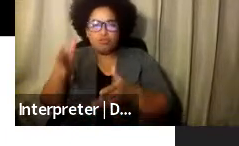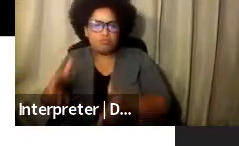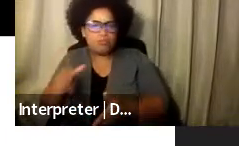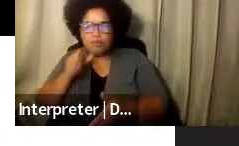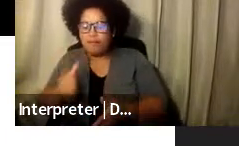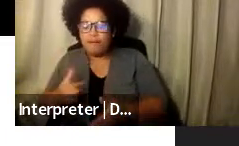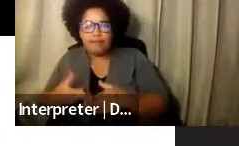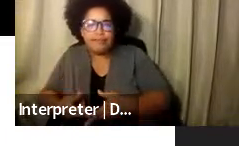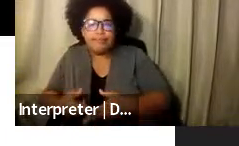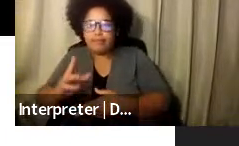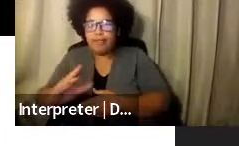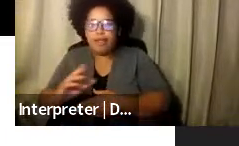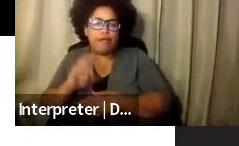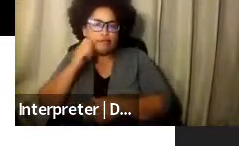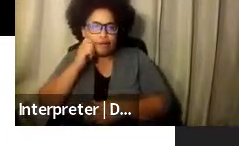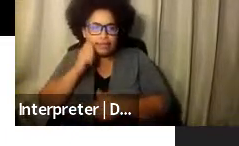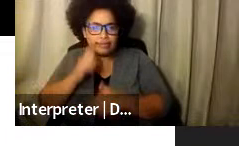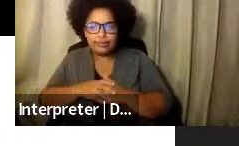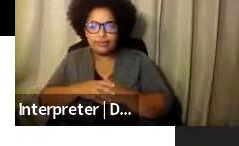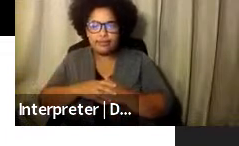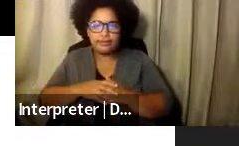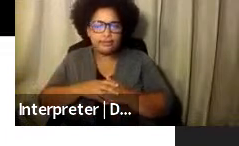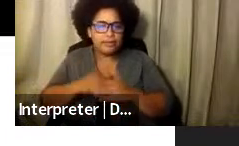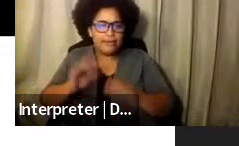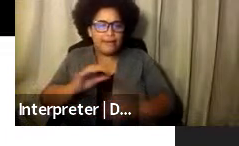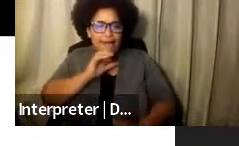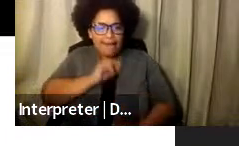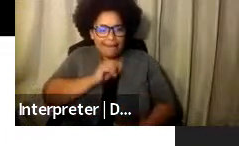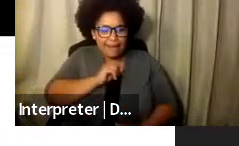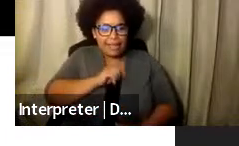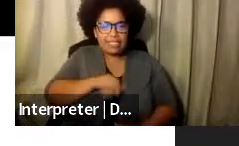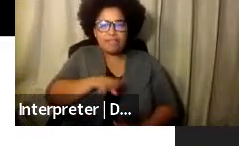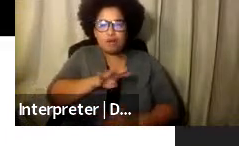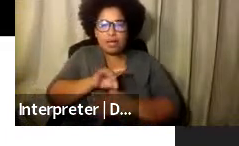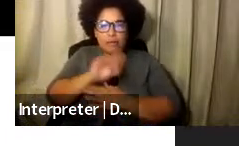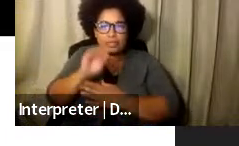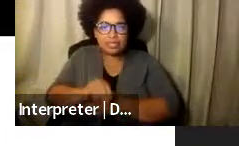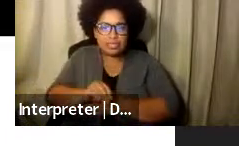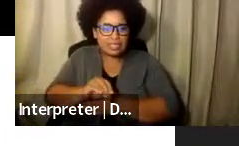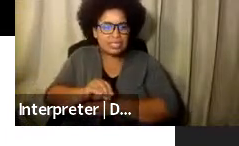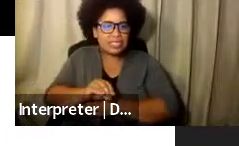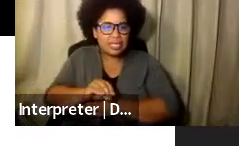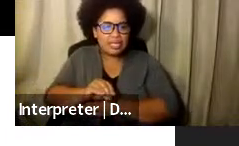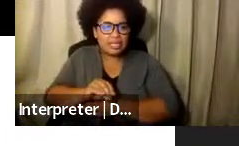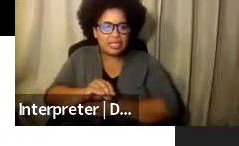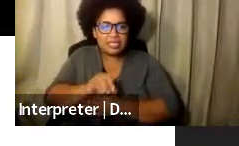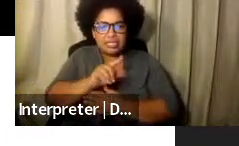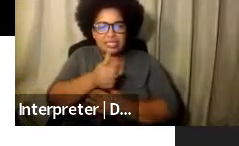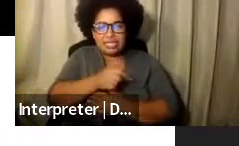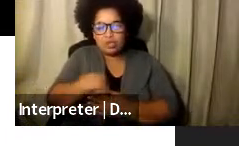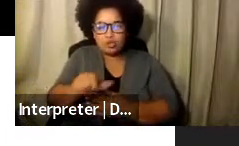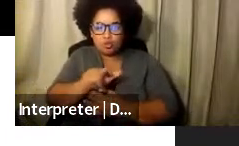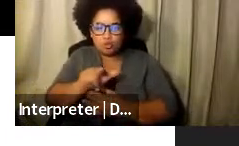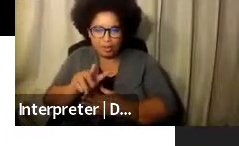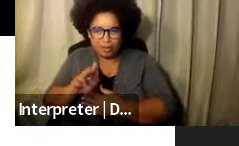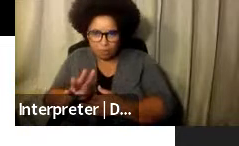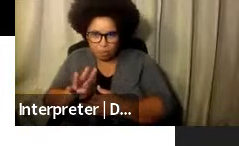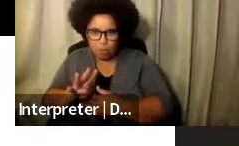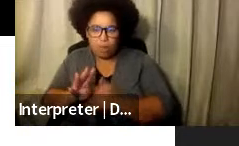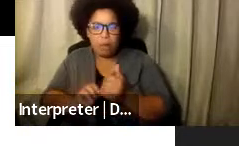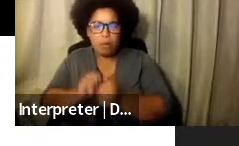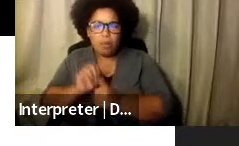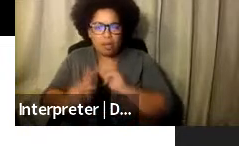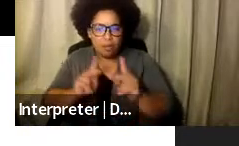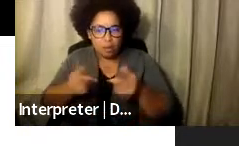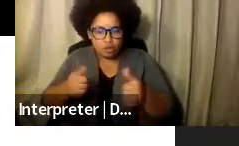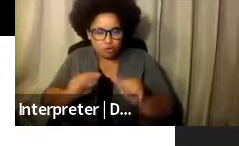to state. Age, 48% were 10 to 24, which is the majority of the population